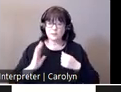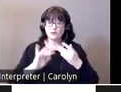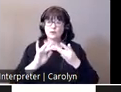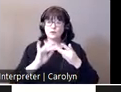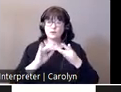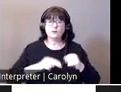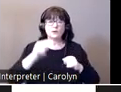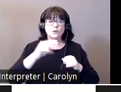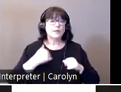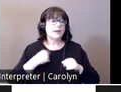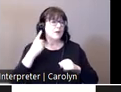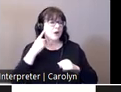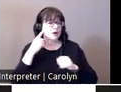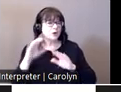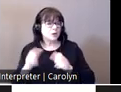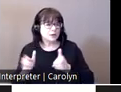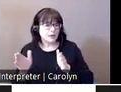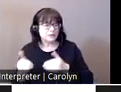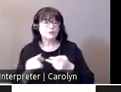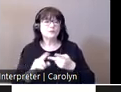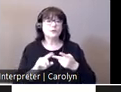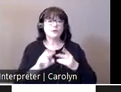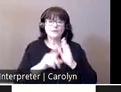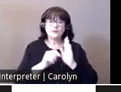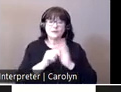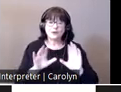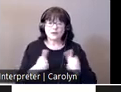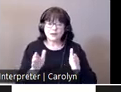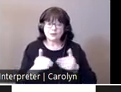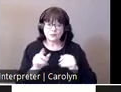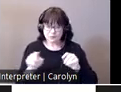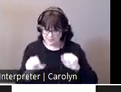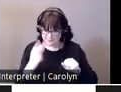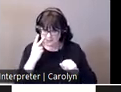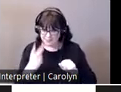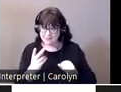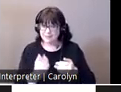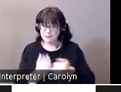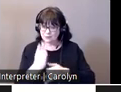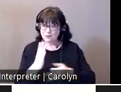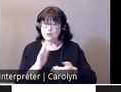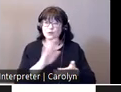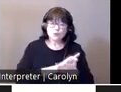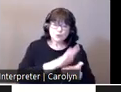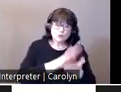in many of our schools, colleges, universities. You might have taken courses. I know I took courses through the Contact Nord